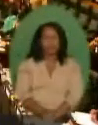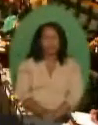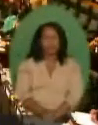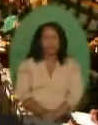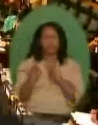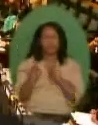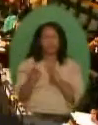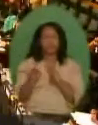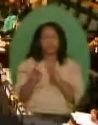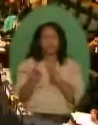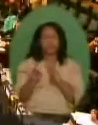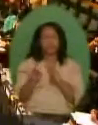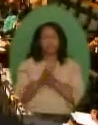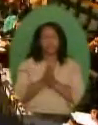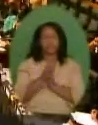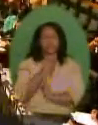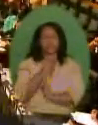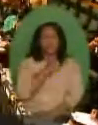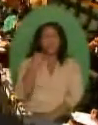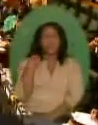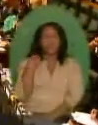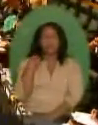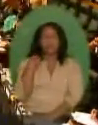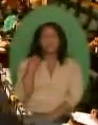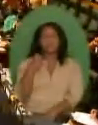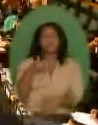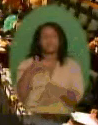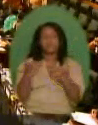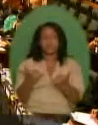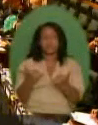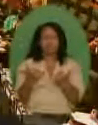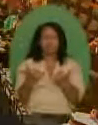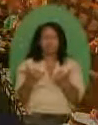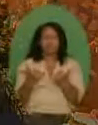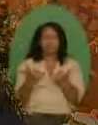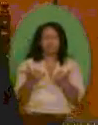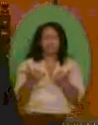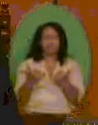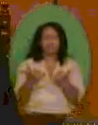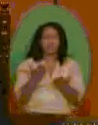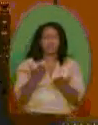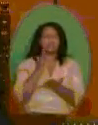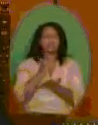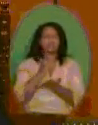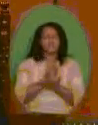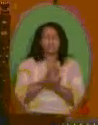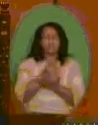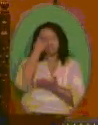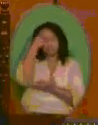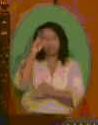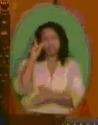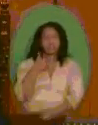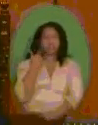Honourable members, at this point in time we'll want to suspend for